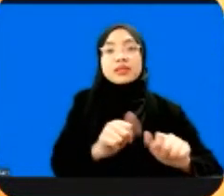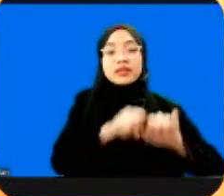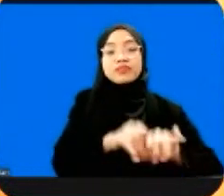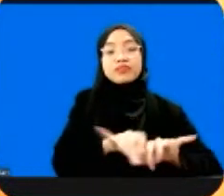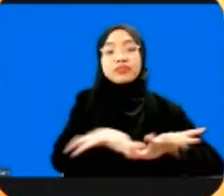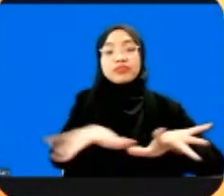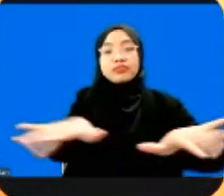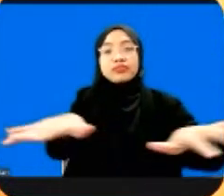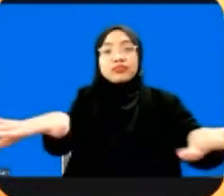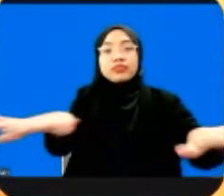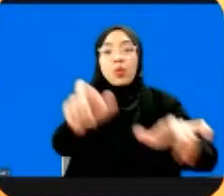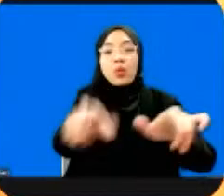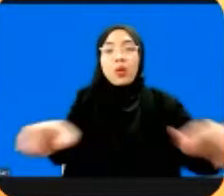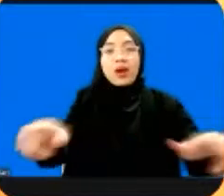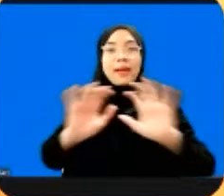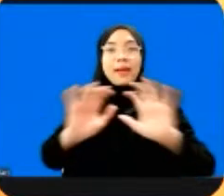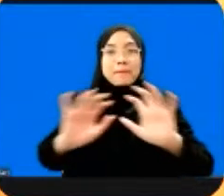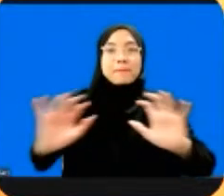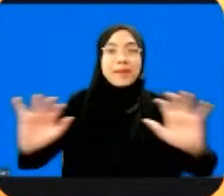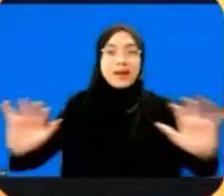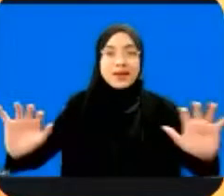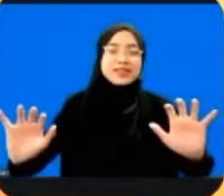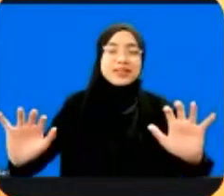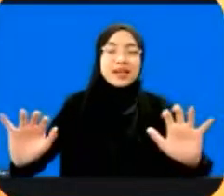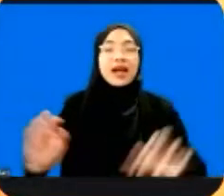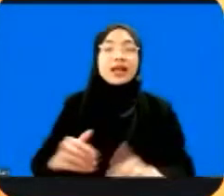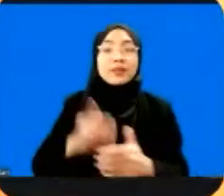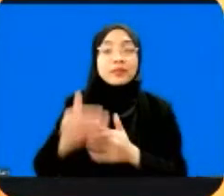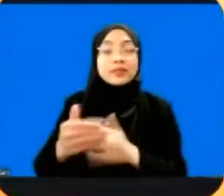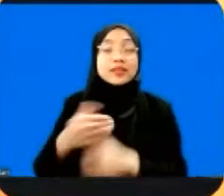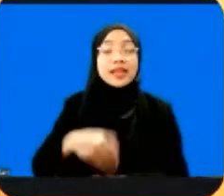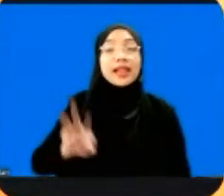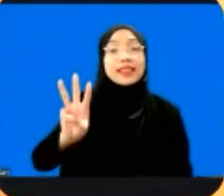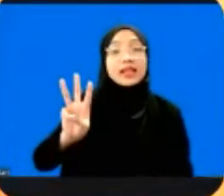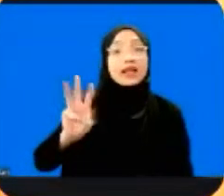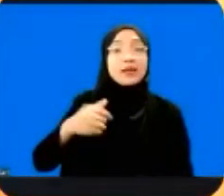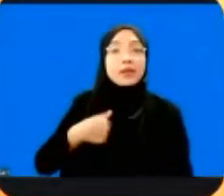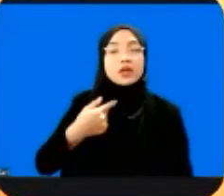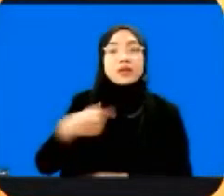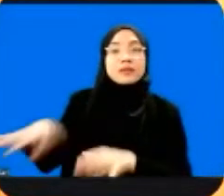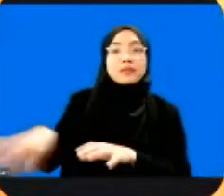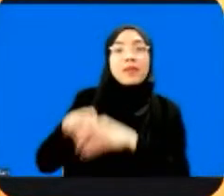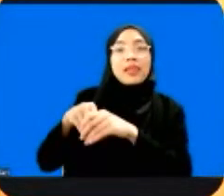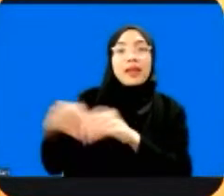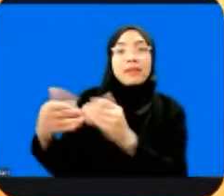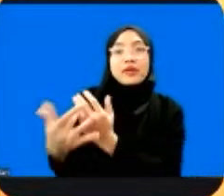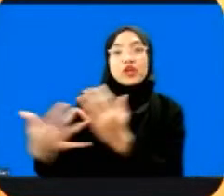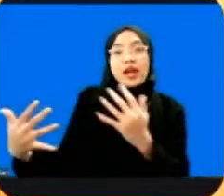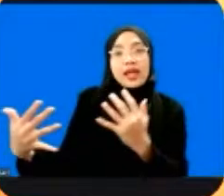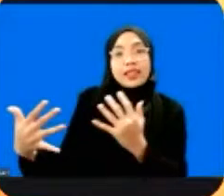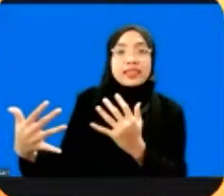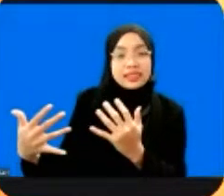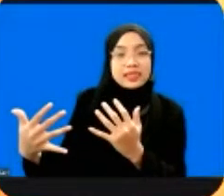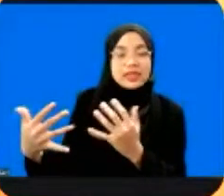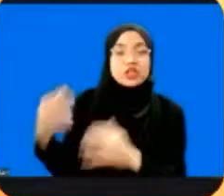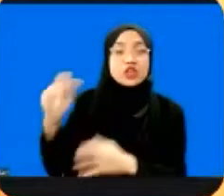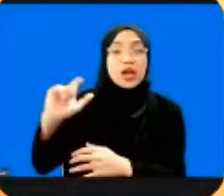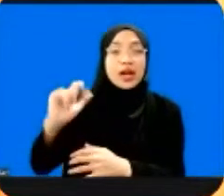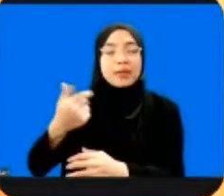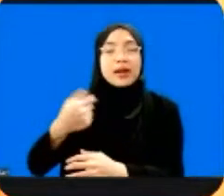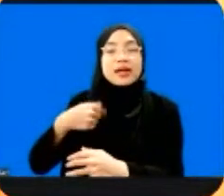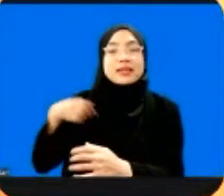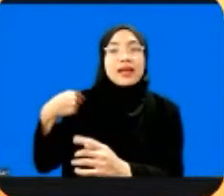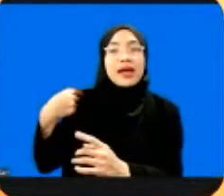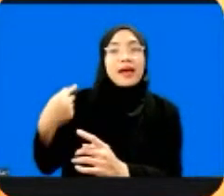And third G is the community engagement with the local approach, such as together with WhatsApp Indonesia.